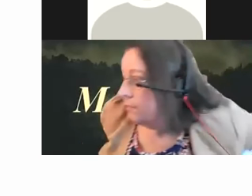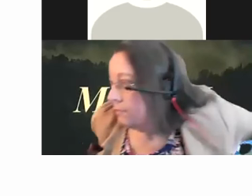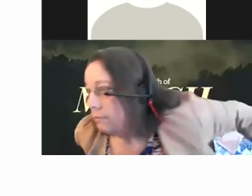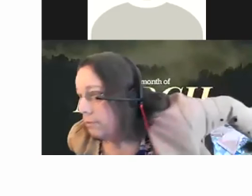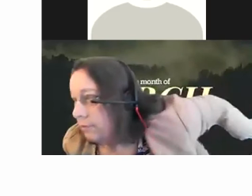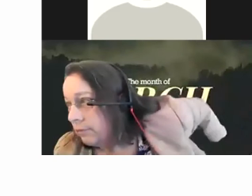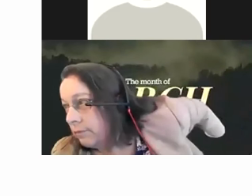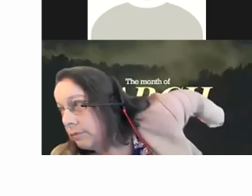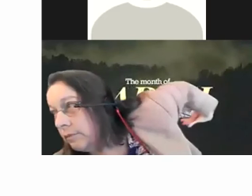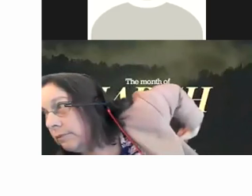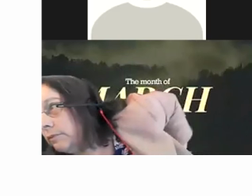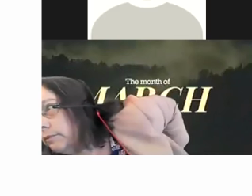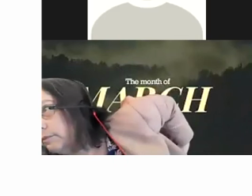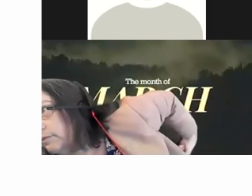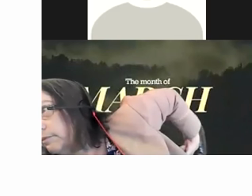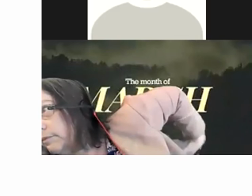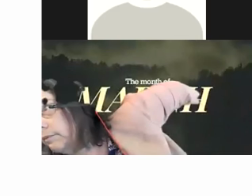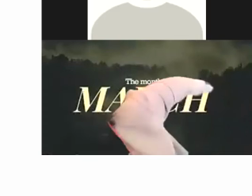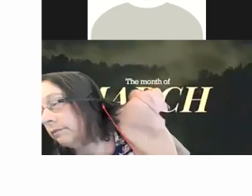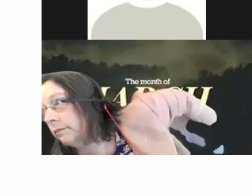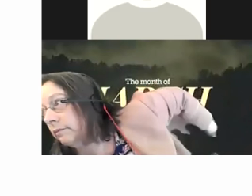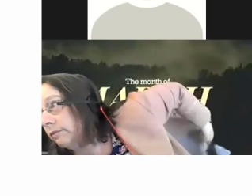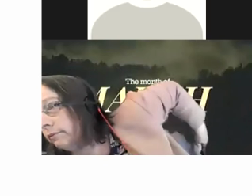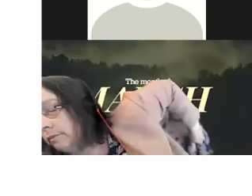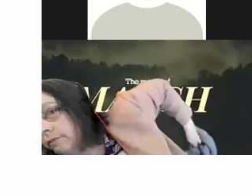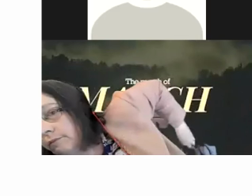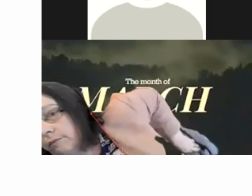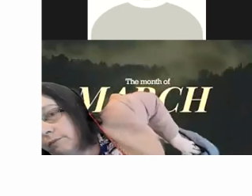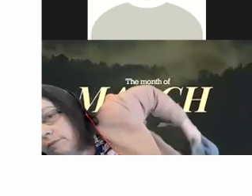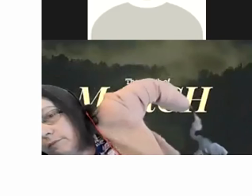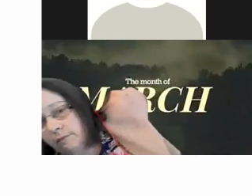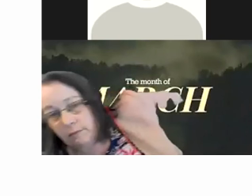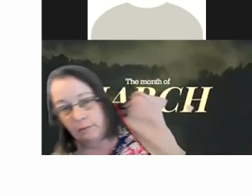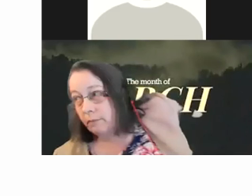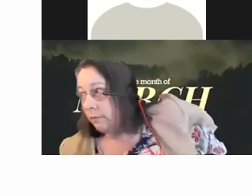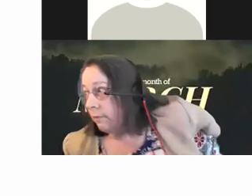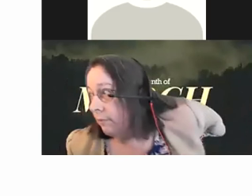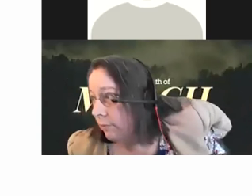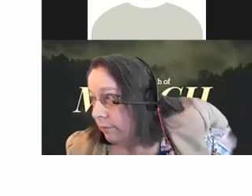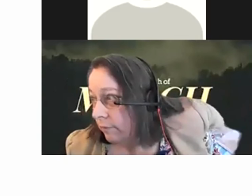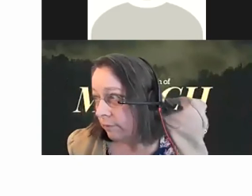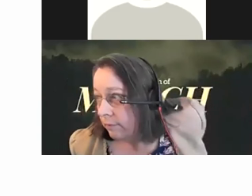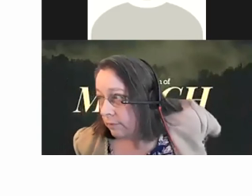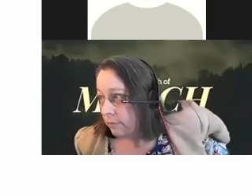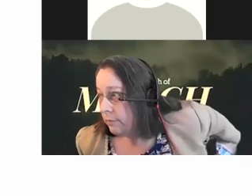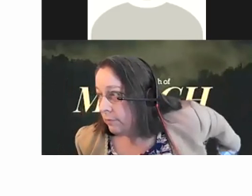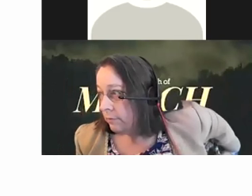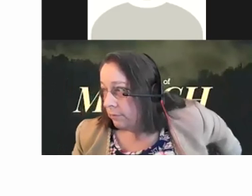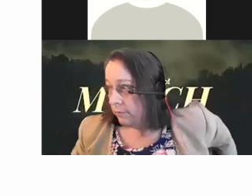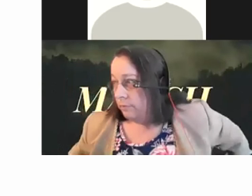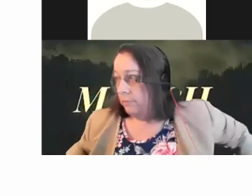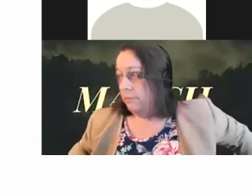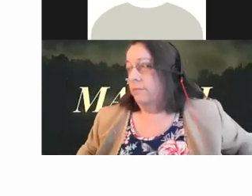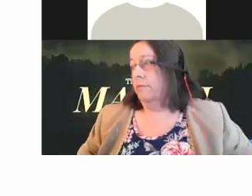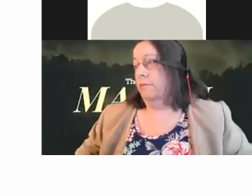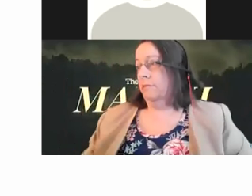space for talking freely or sharing what the need is. Ask what's wrong with you.